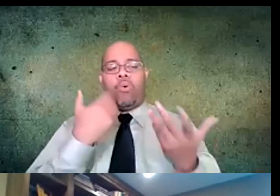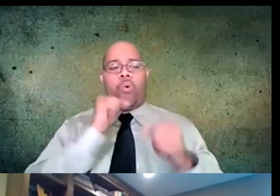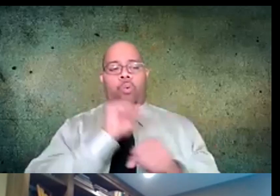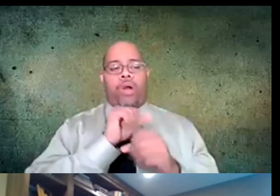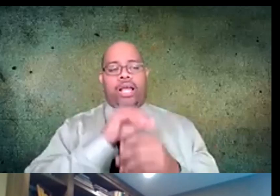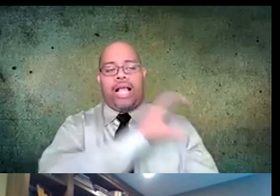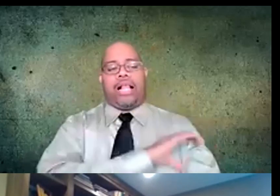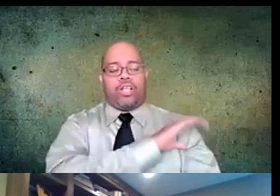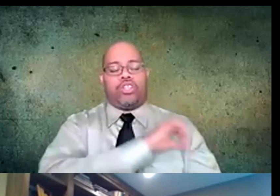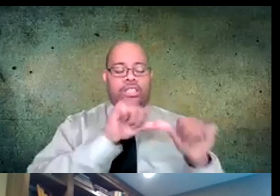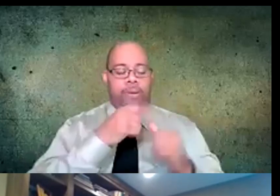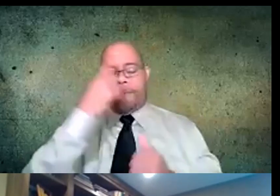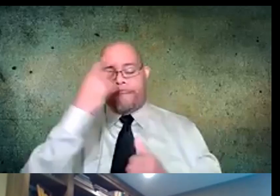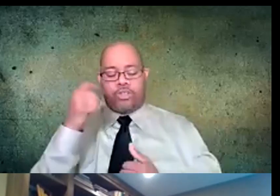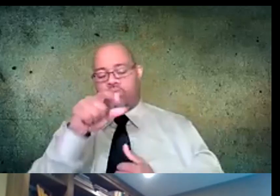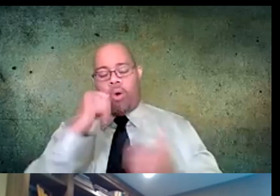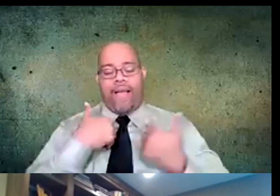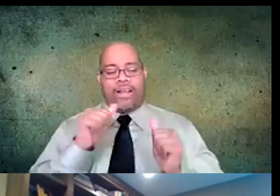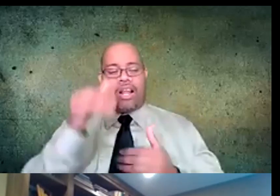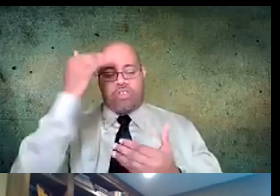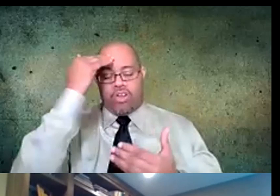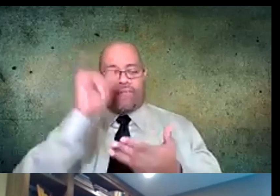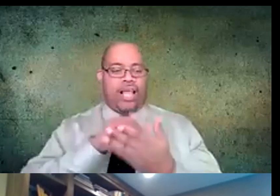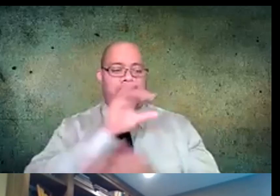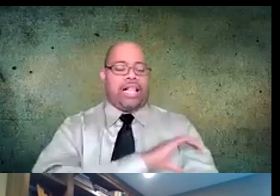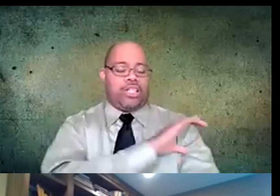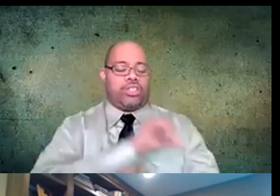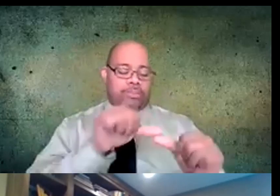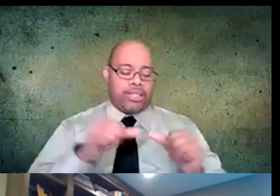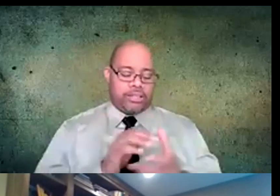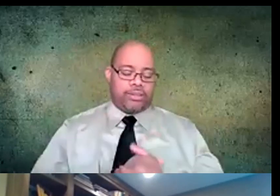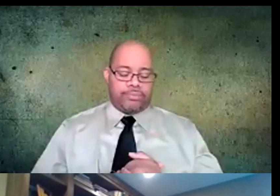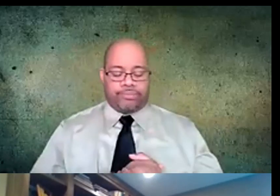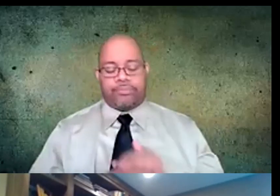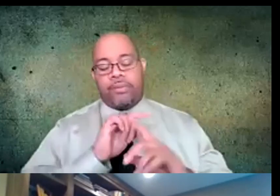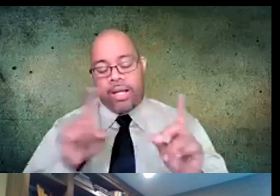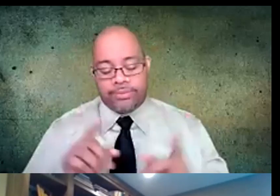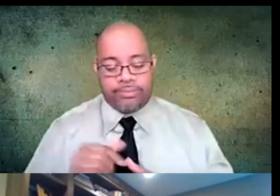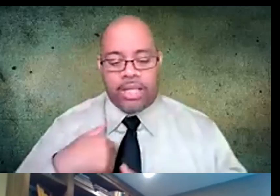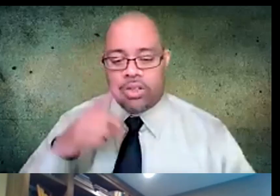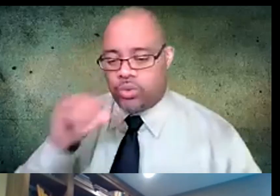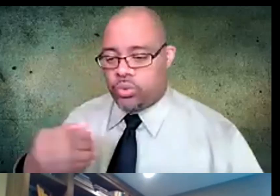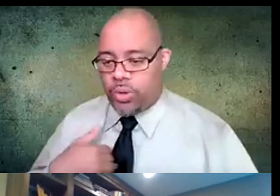clinical space because you don't have any knowledge of the clinical space. However, I do